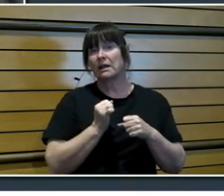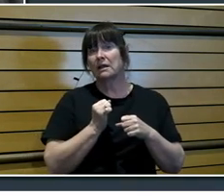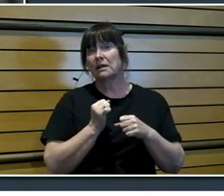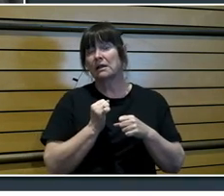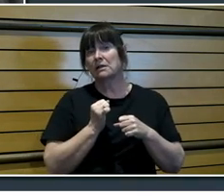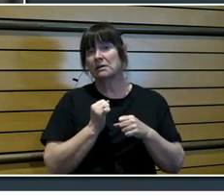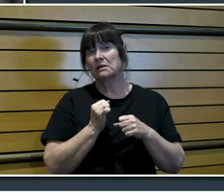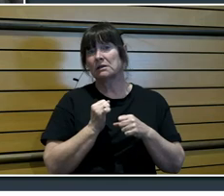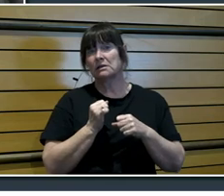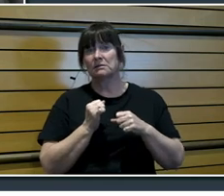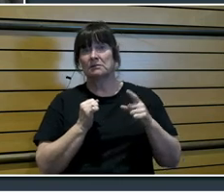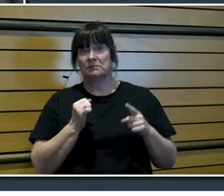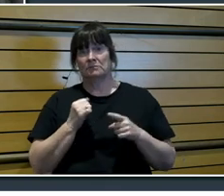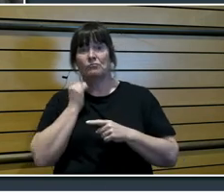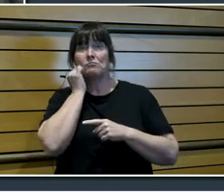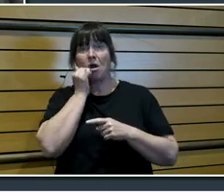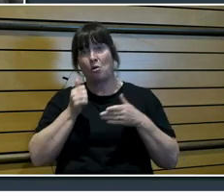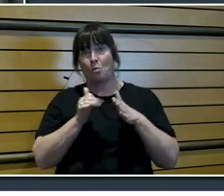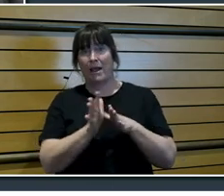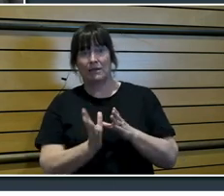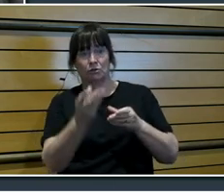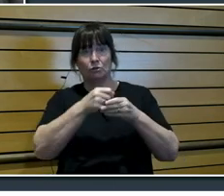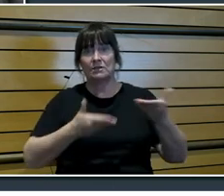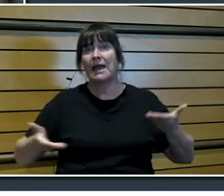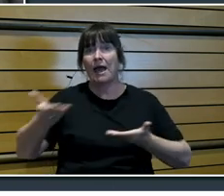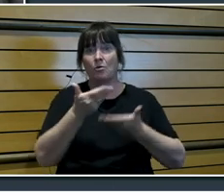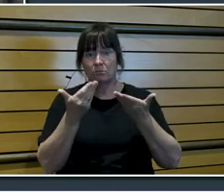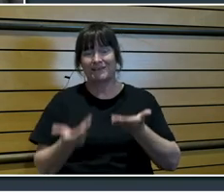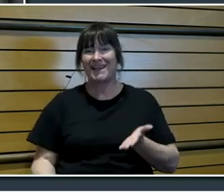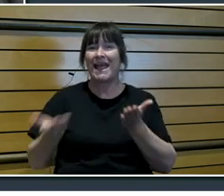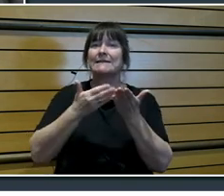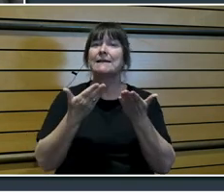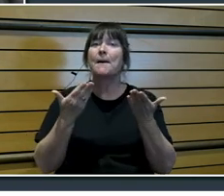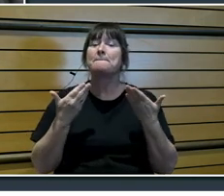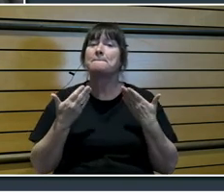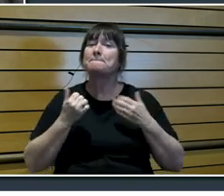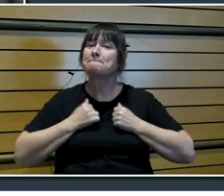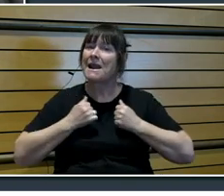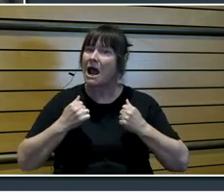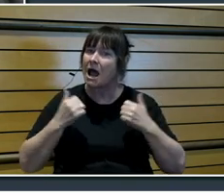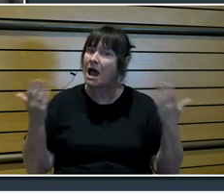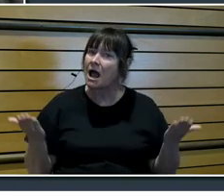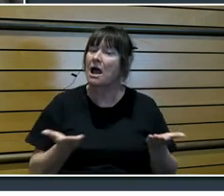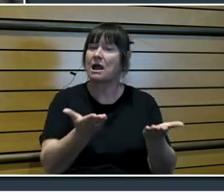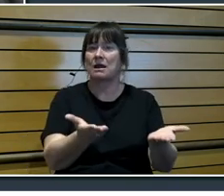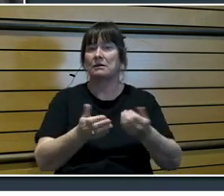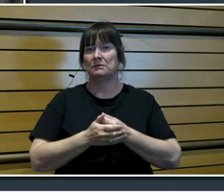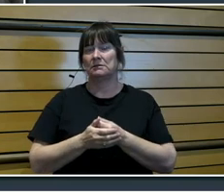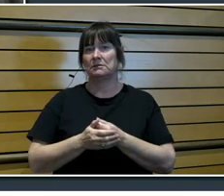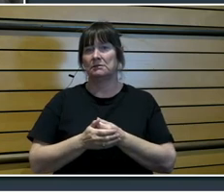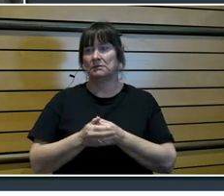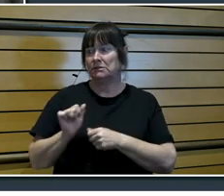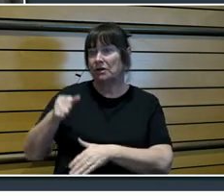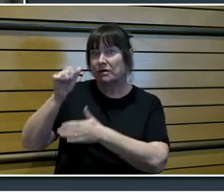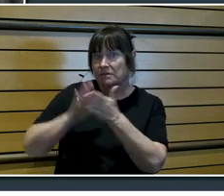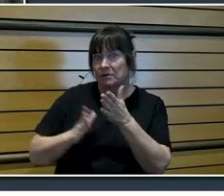mātauranga Māori to the table. They add mana, they have all their experience